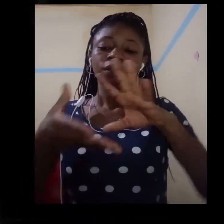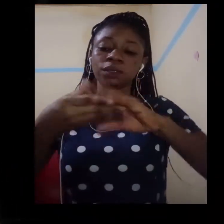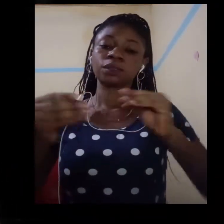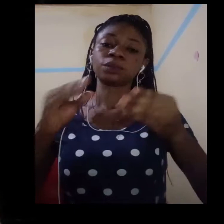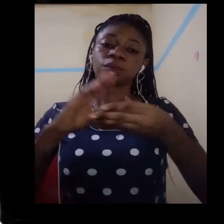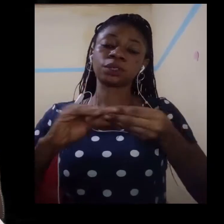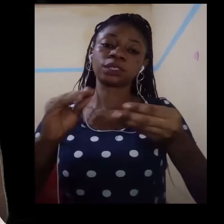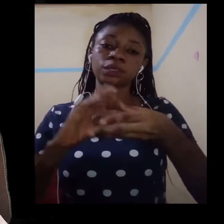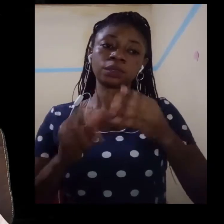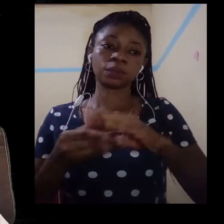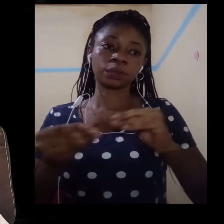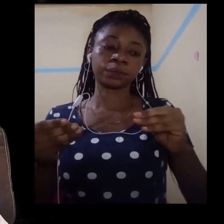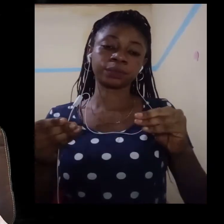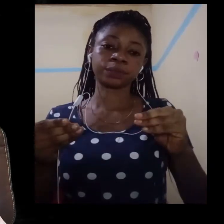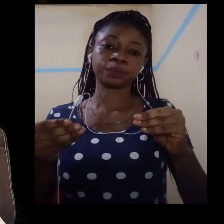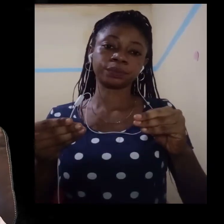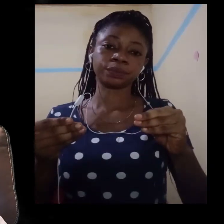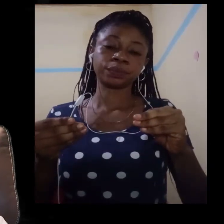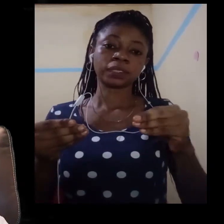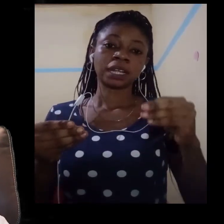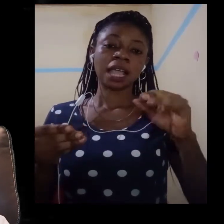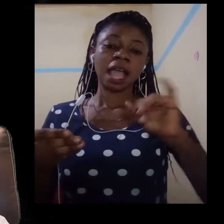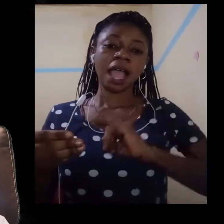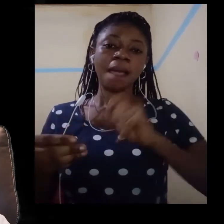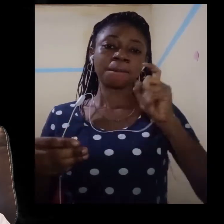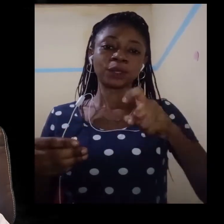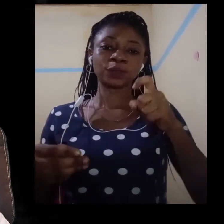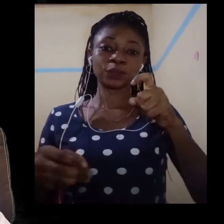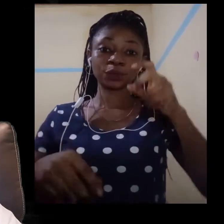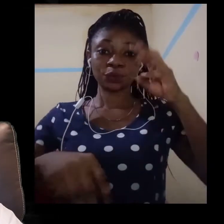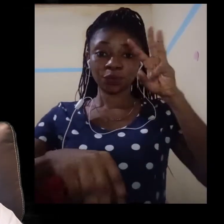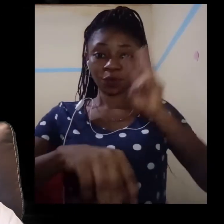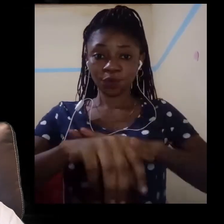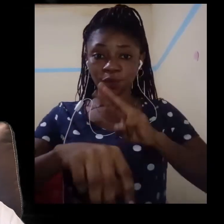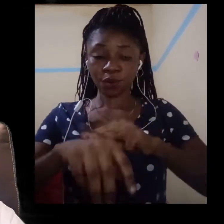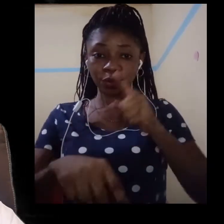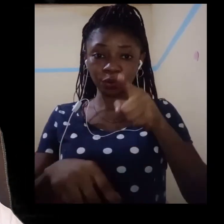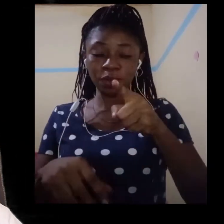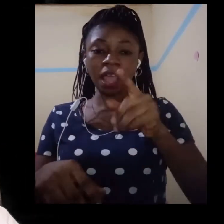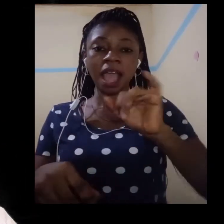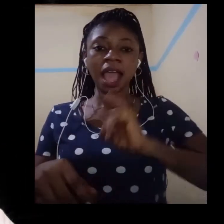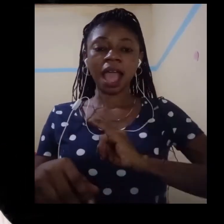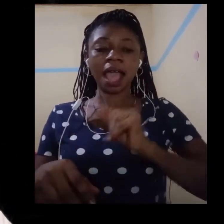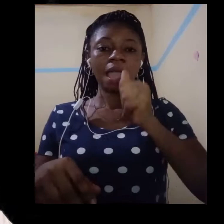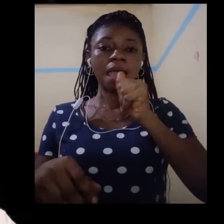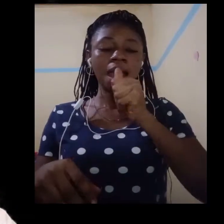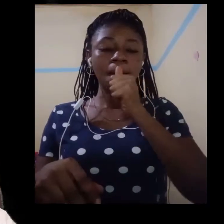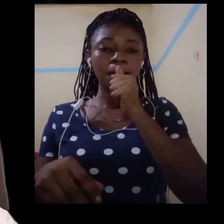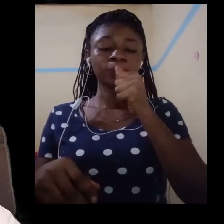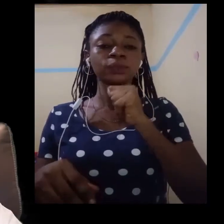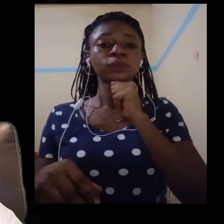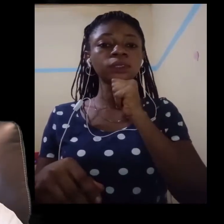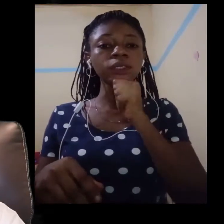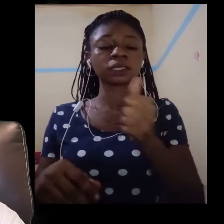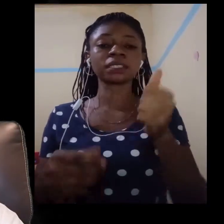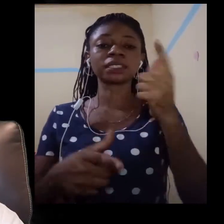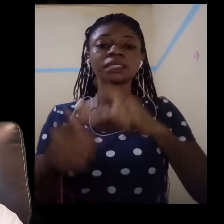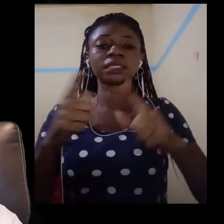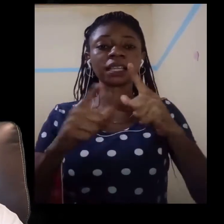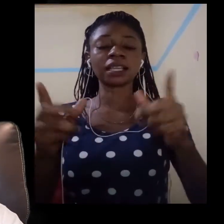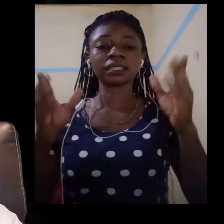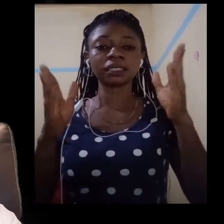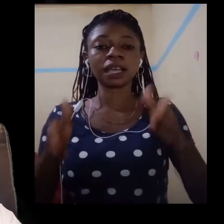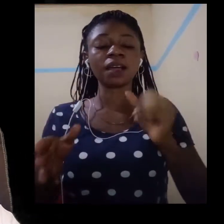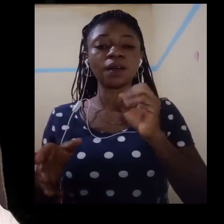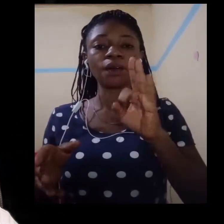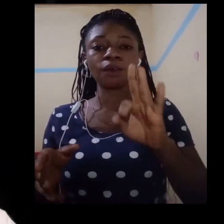story. I must warn you, I am not a signer of Margajingere sign language, and I'm going to be making my analysis based